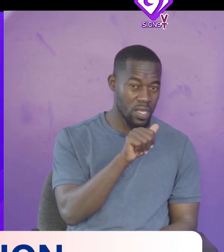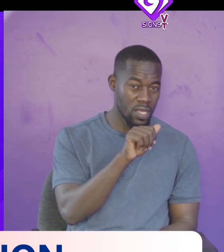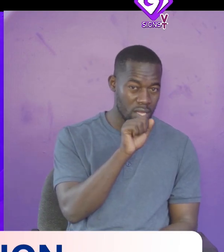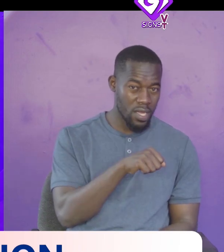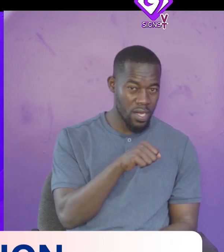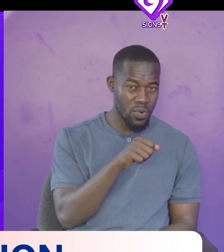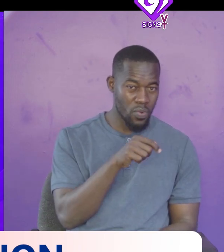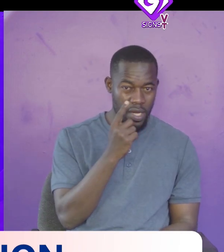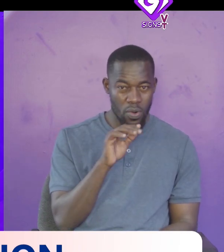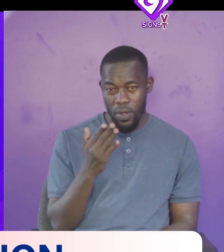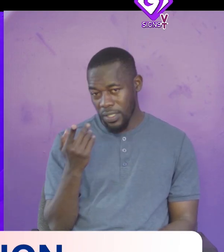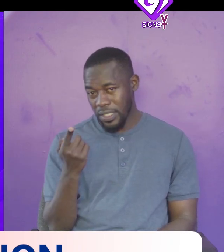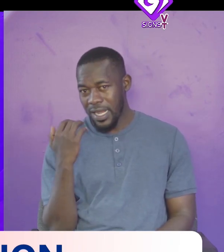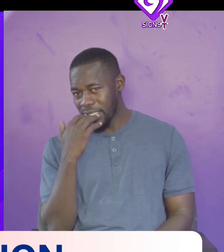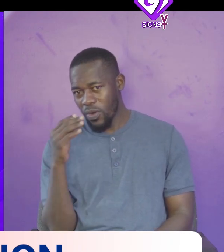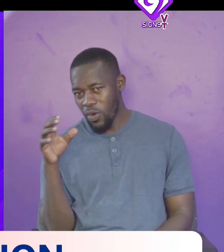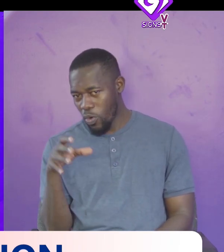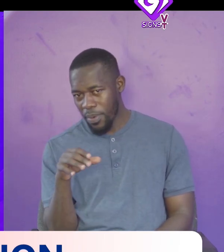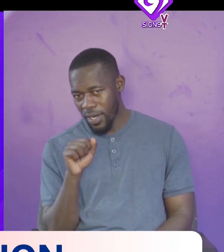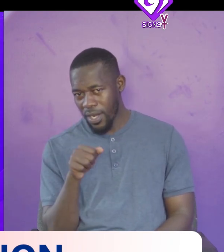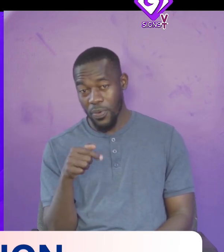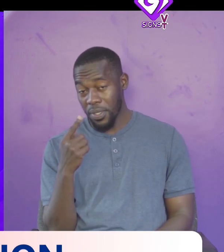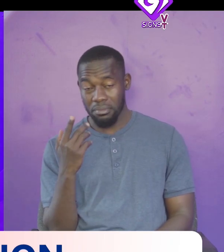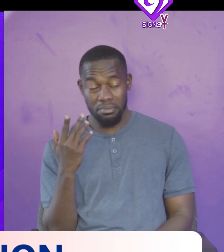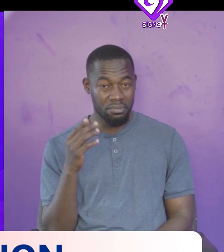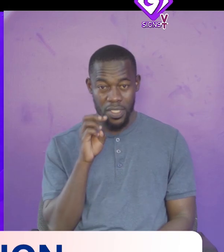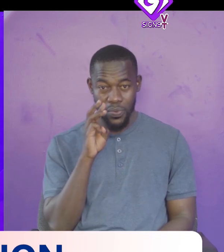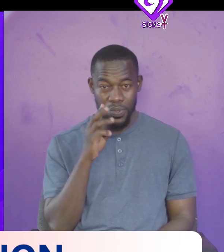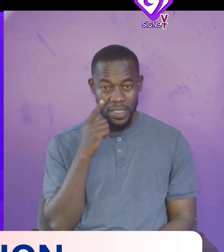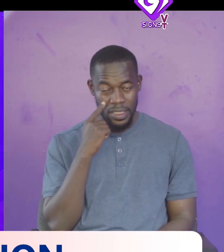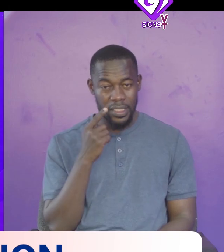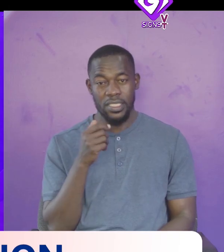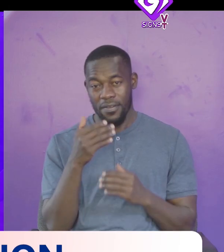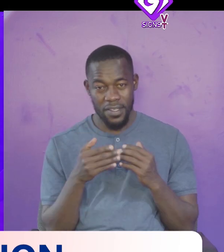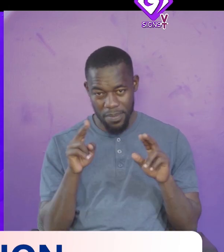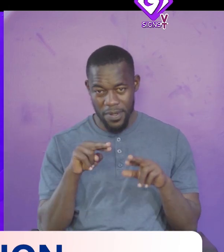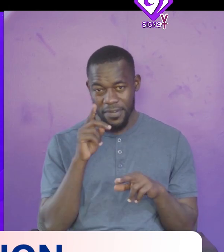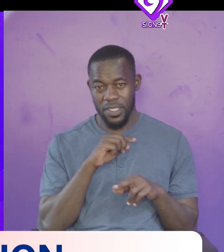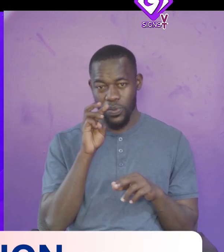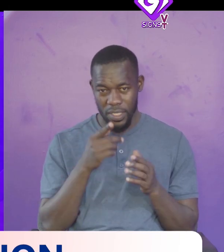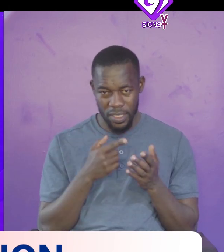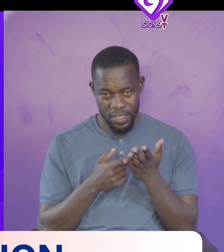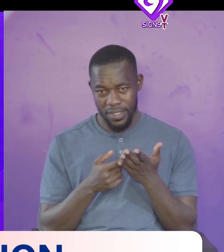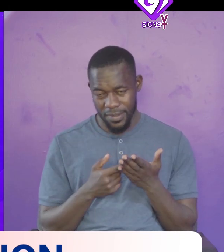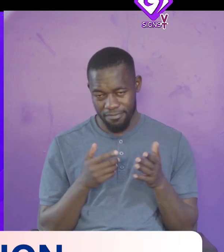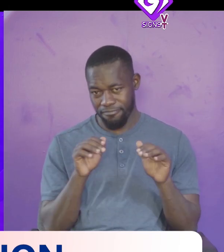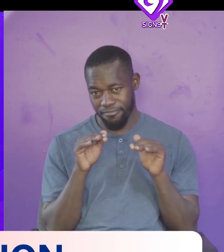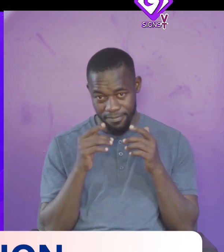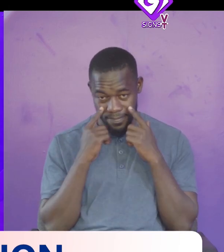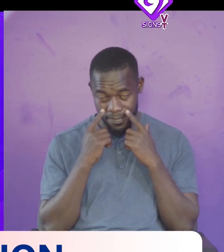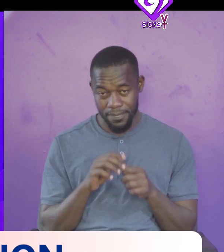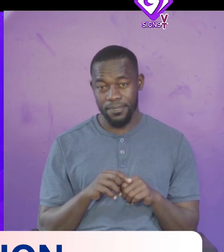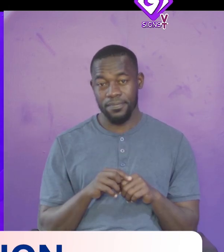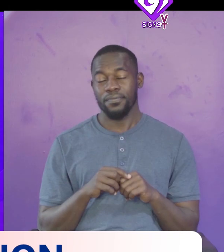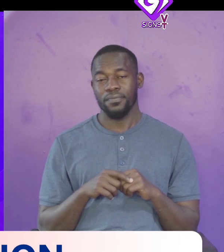Gachagua. Yeah, we'll see. Once that happens, we'll come here and discuss. But for now, let us see what happens there. Okay. The people like us, we are